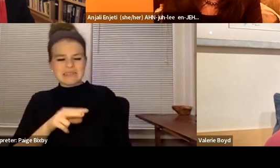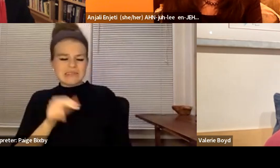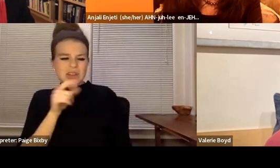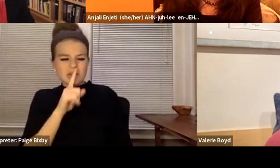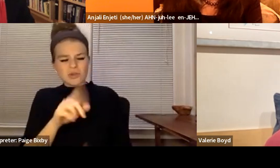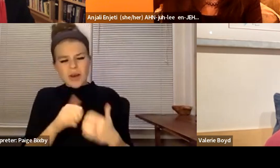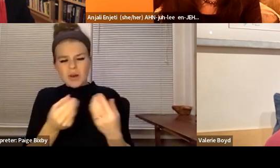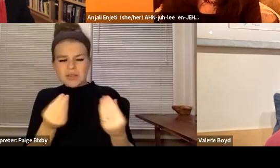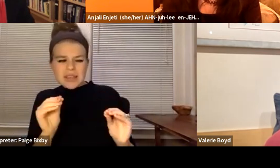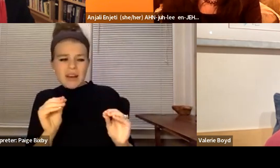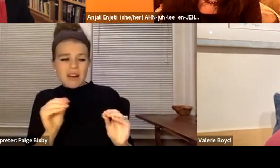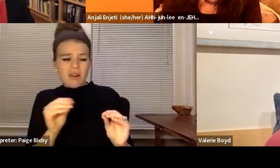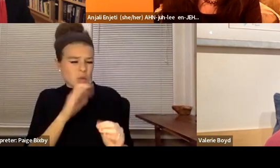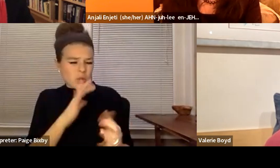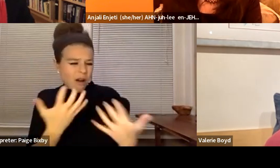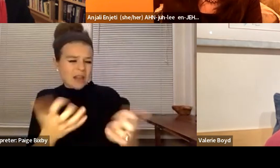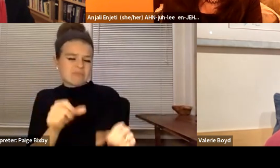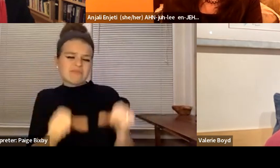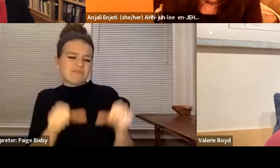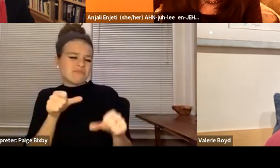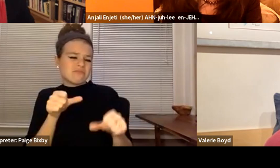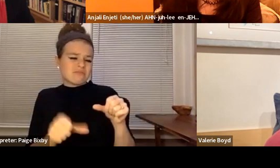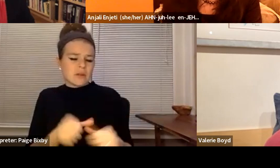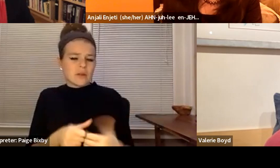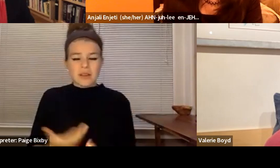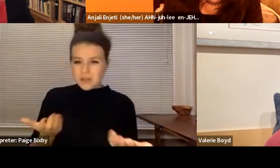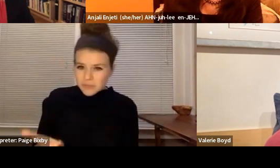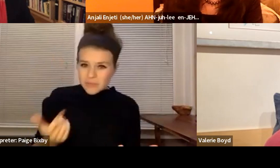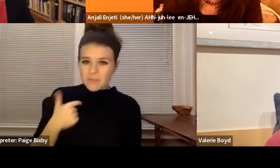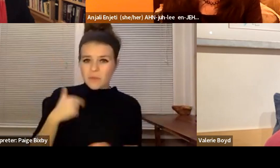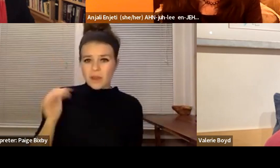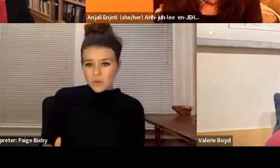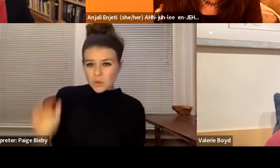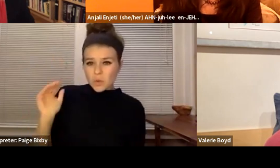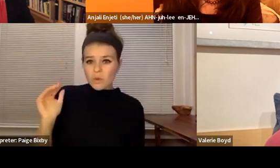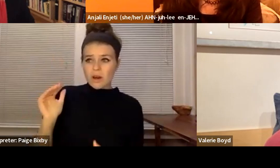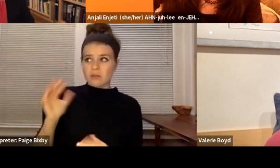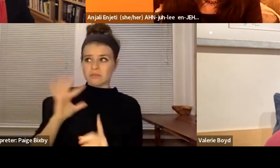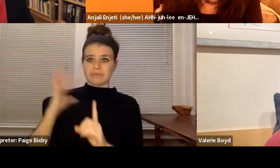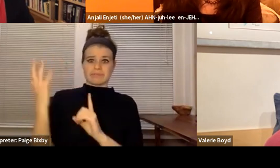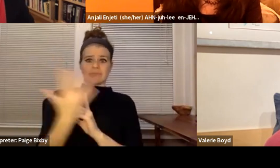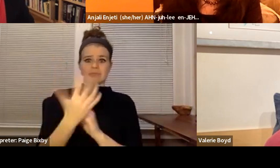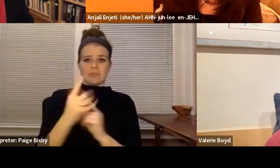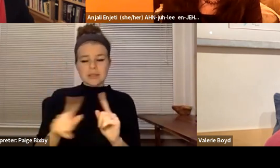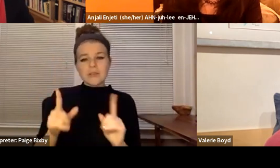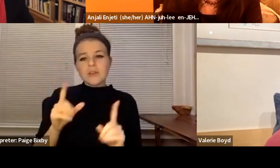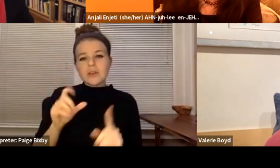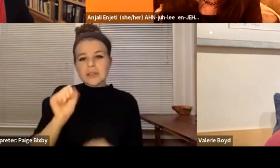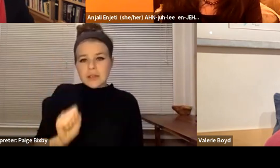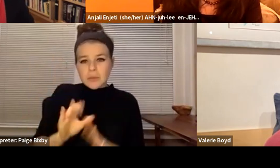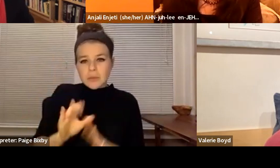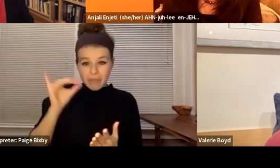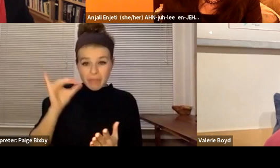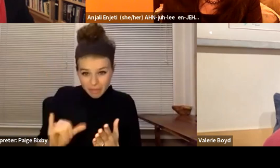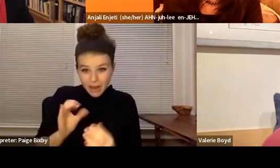the intended audience was. I had grown up surrounded by Southern books. This was an authentic Southern